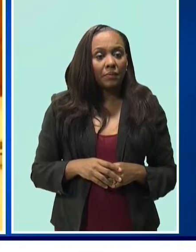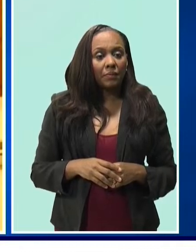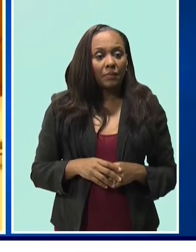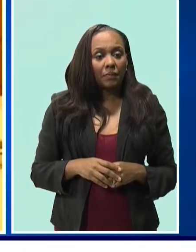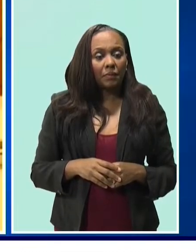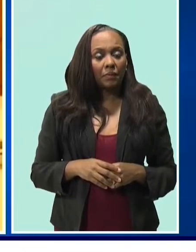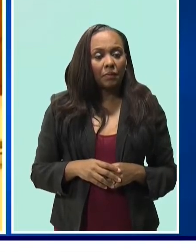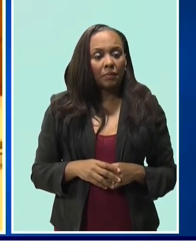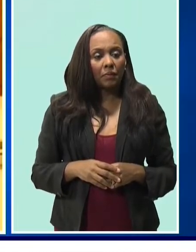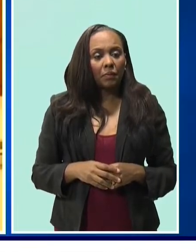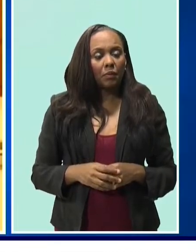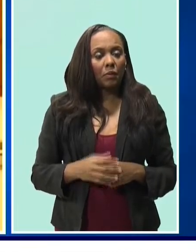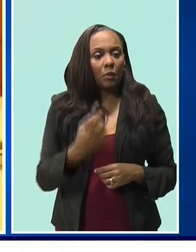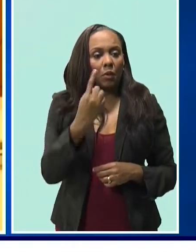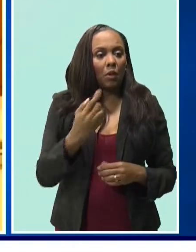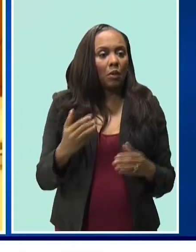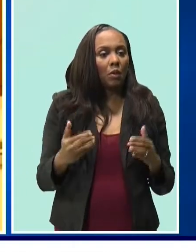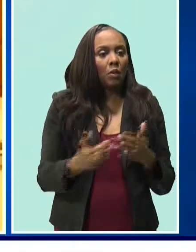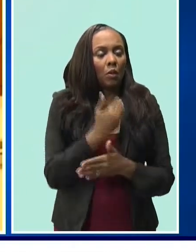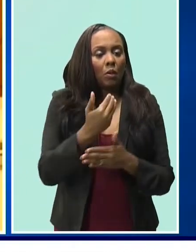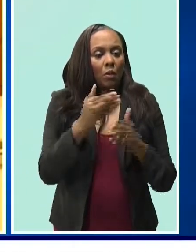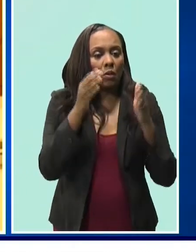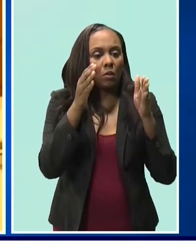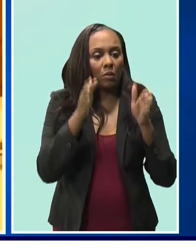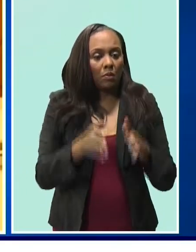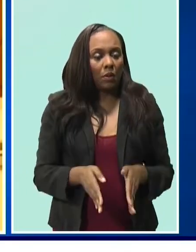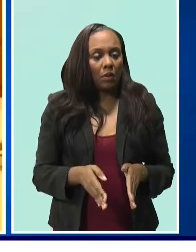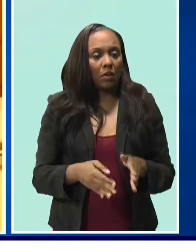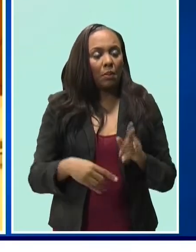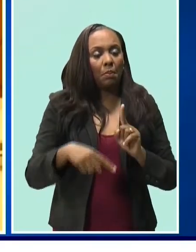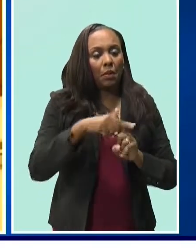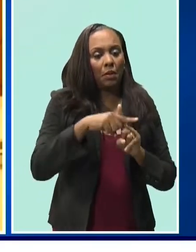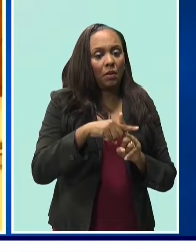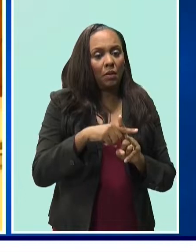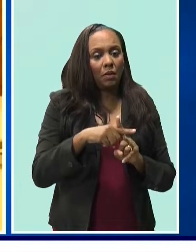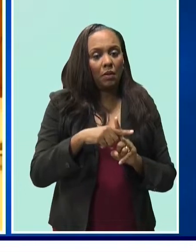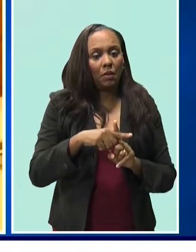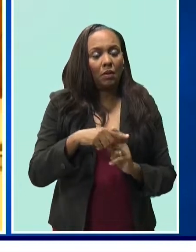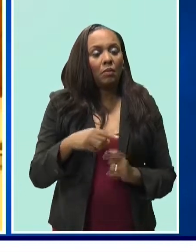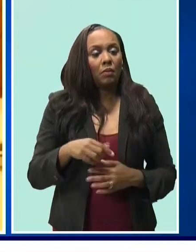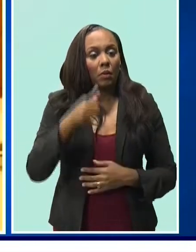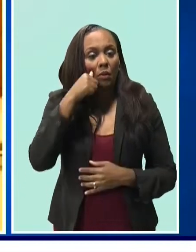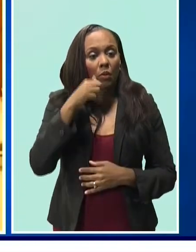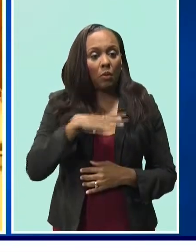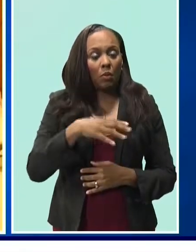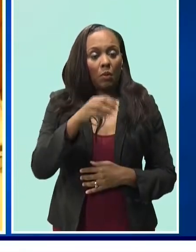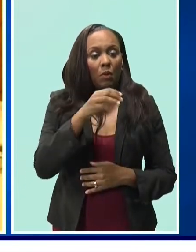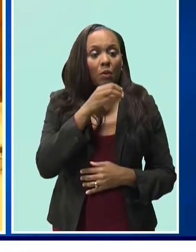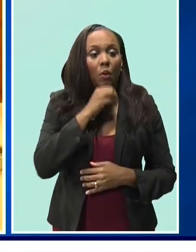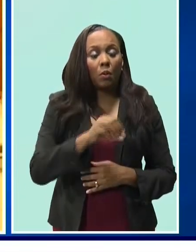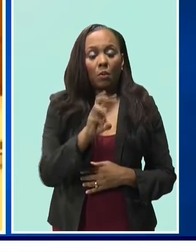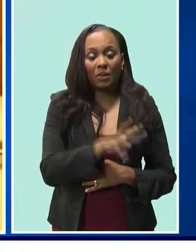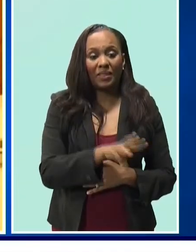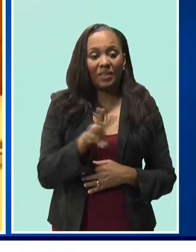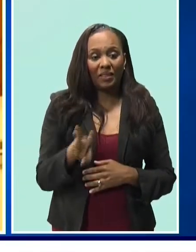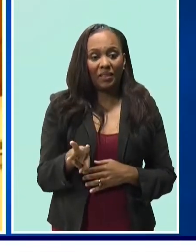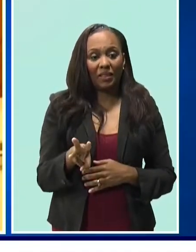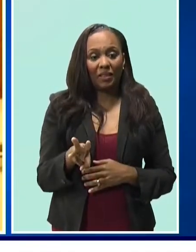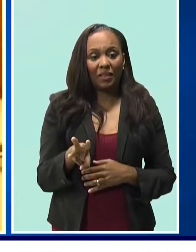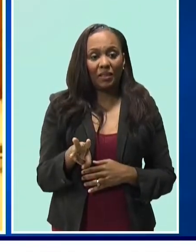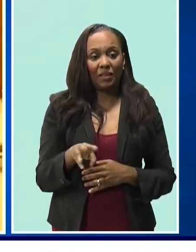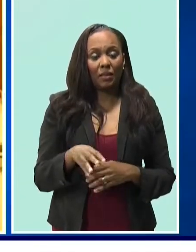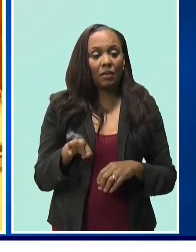a new case reported in a 66-year-old Barbadian female that